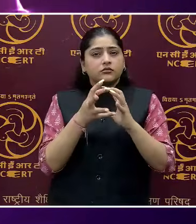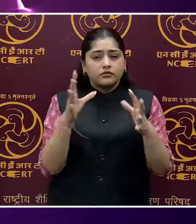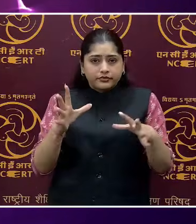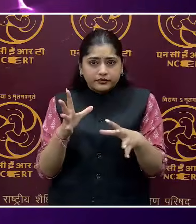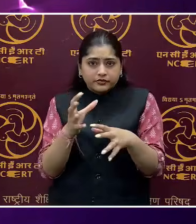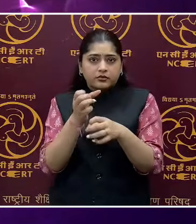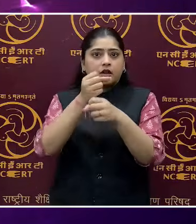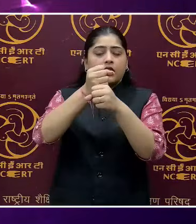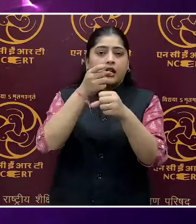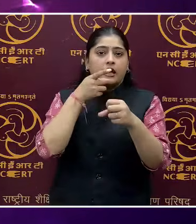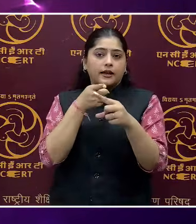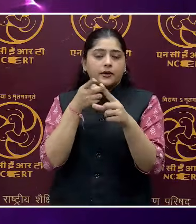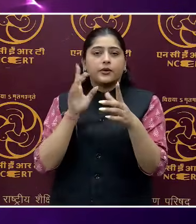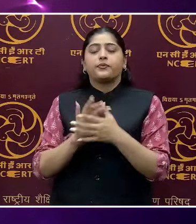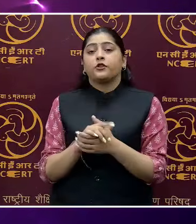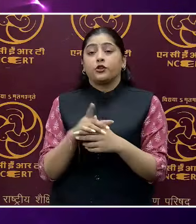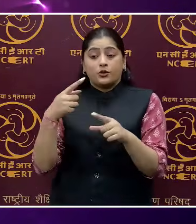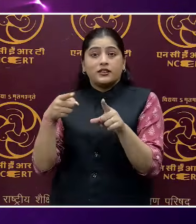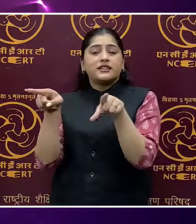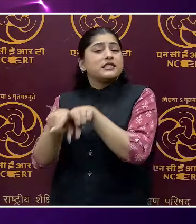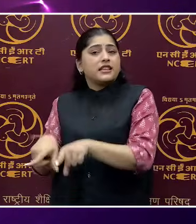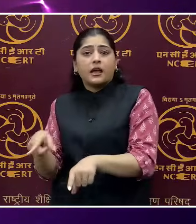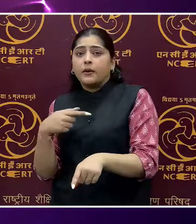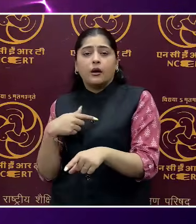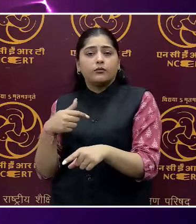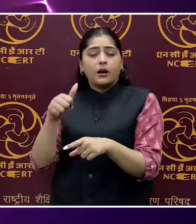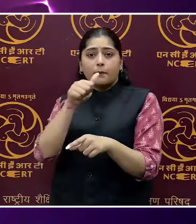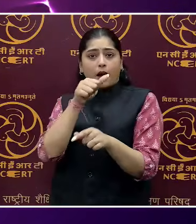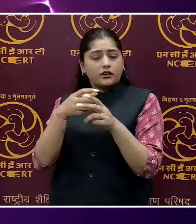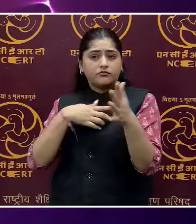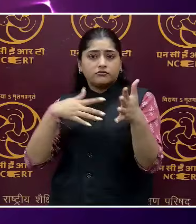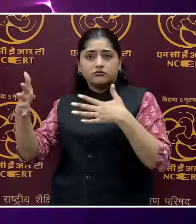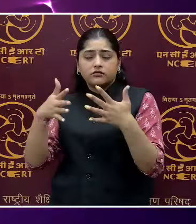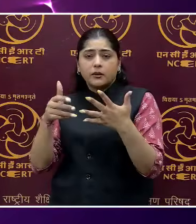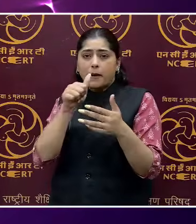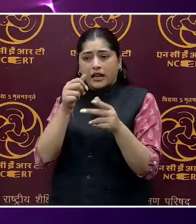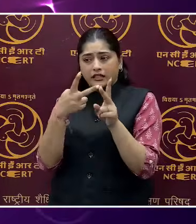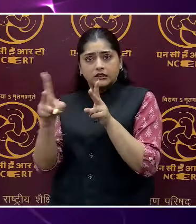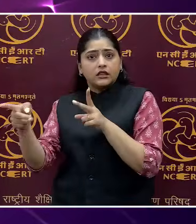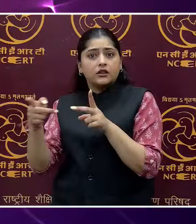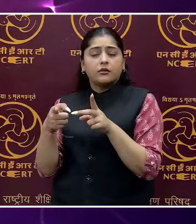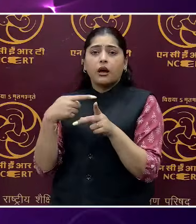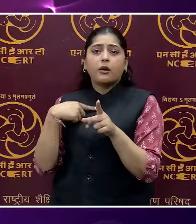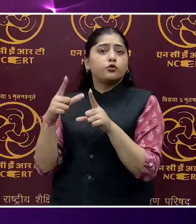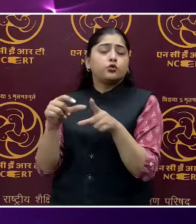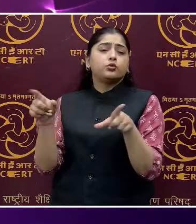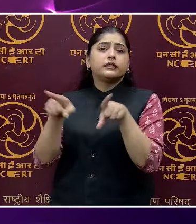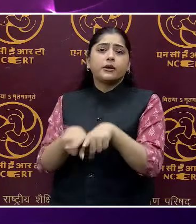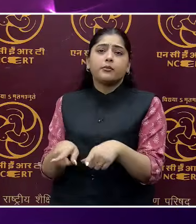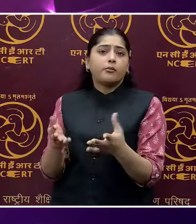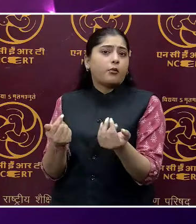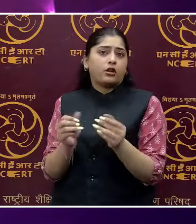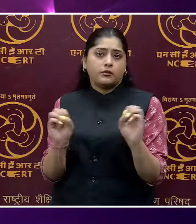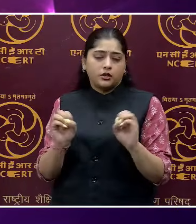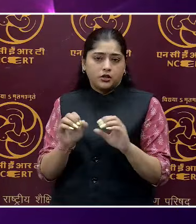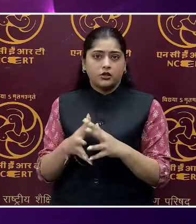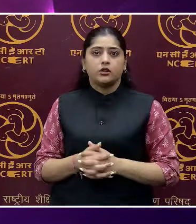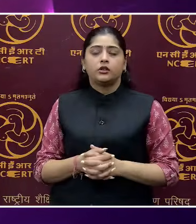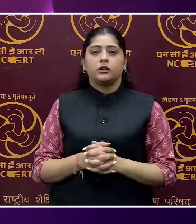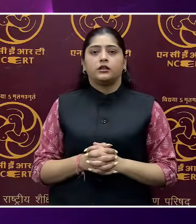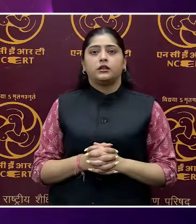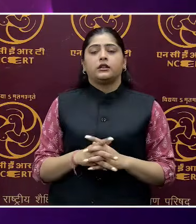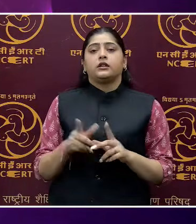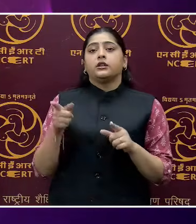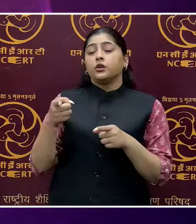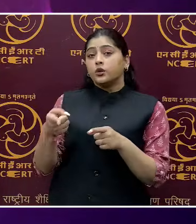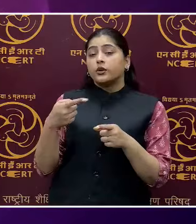intermolecular spaces, in the gases, intermolecular spaces are very large. So when we apply the pressure, that